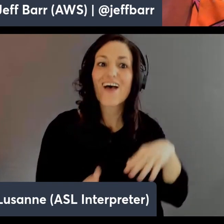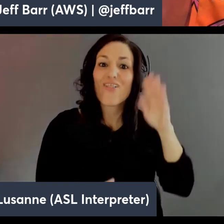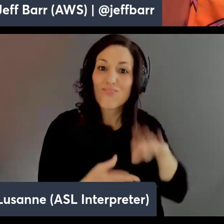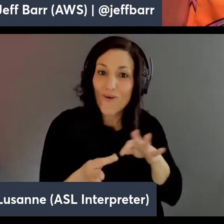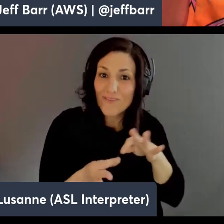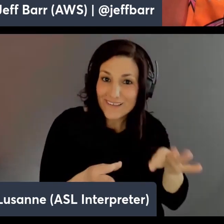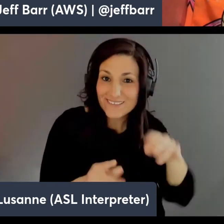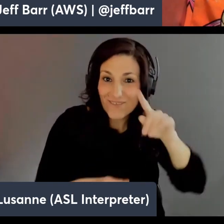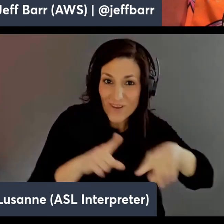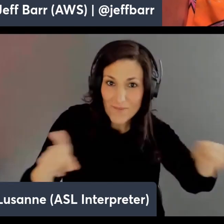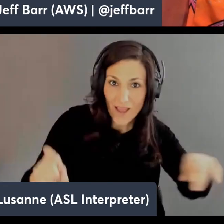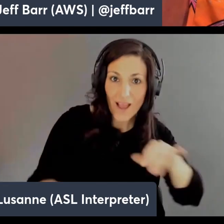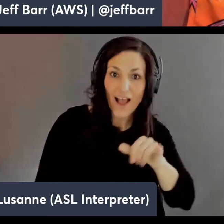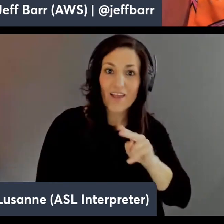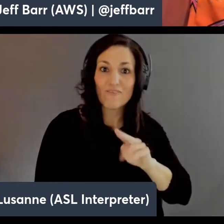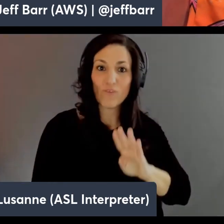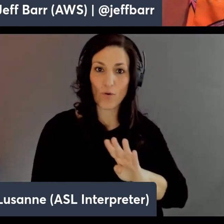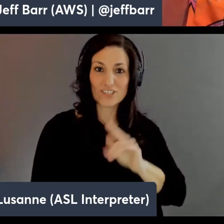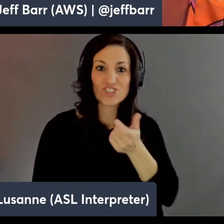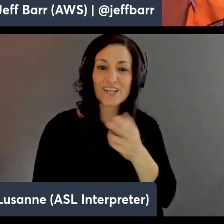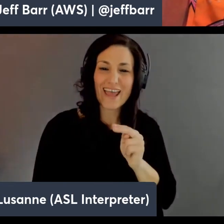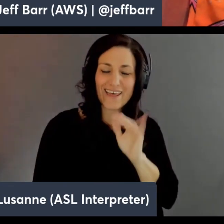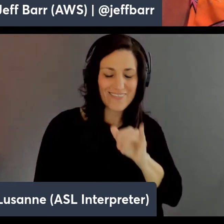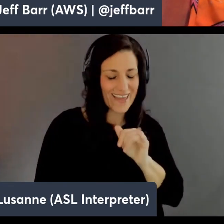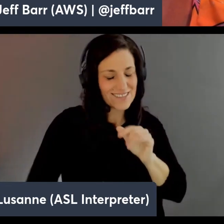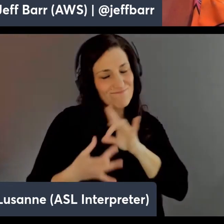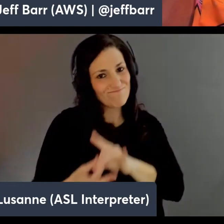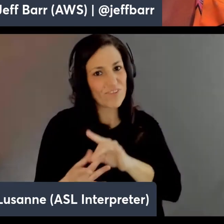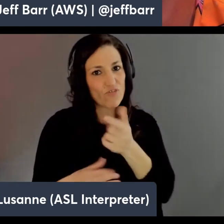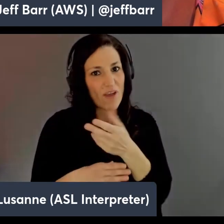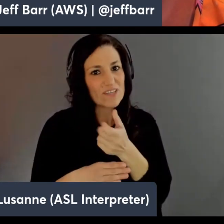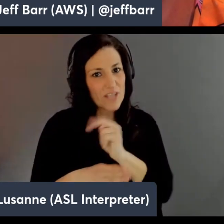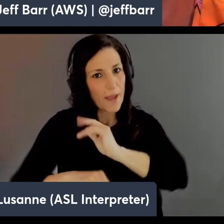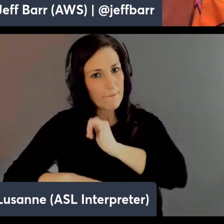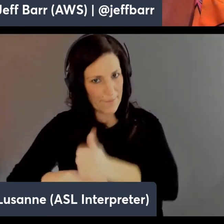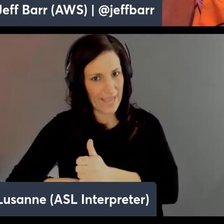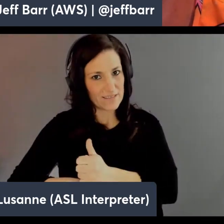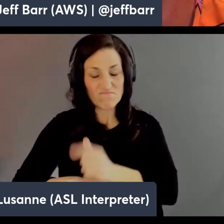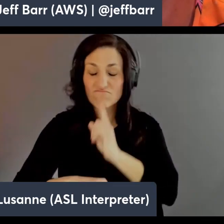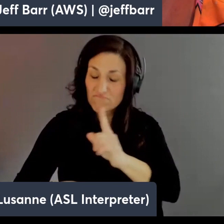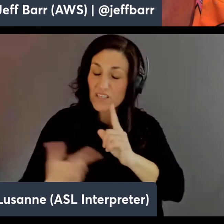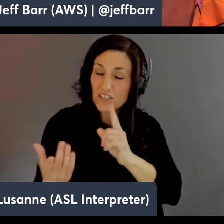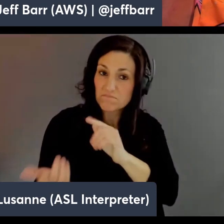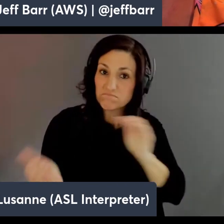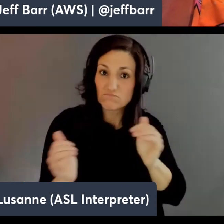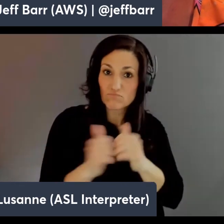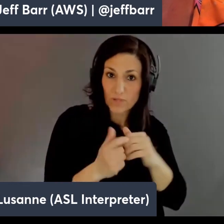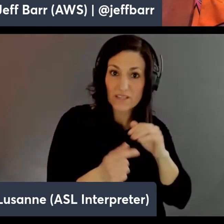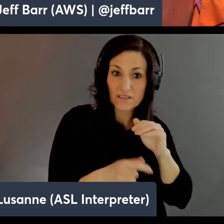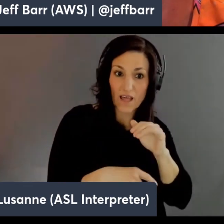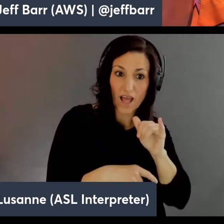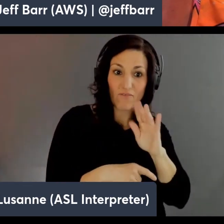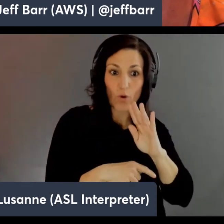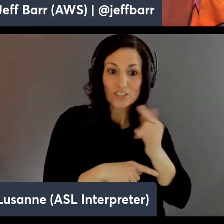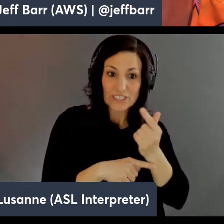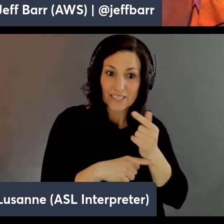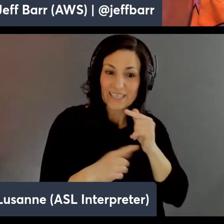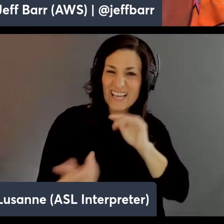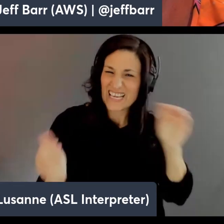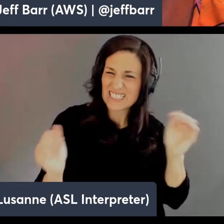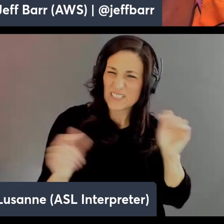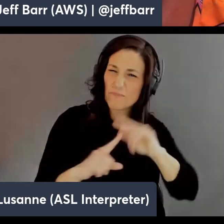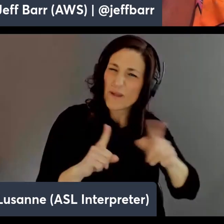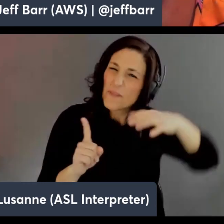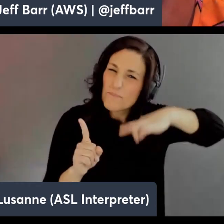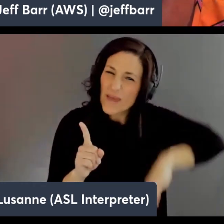IM4GN is Graviton, again, Graviton-based instance, very comparable to an I3 instance, but the new benefits that you would see is that